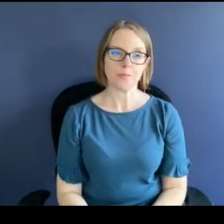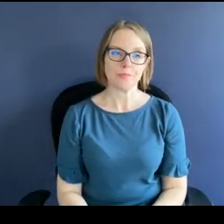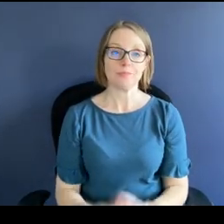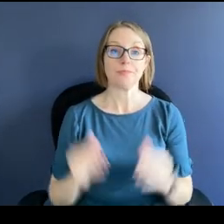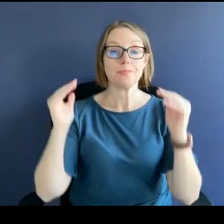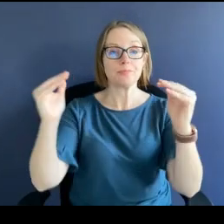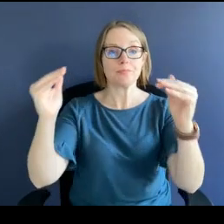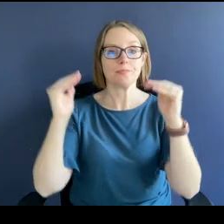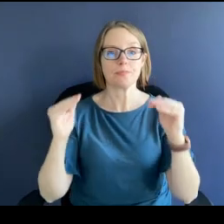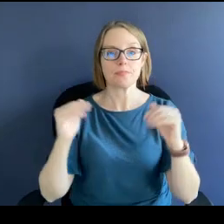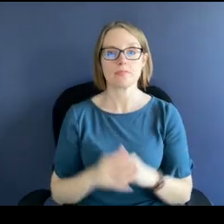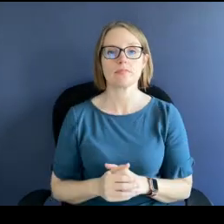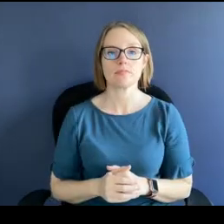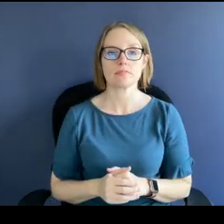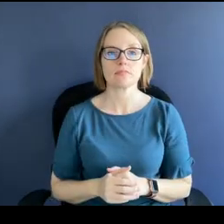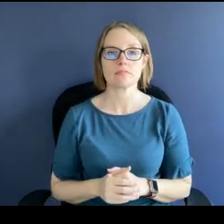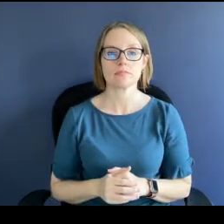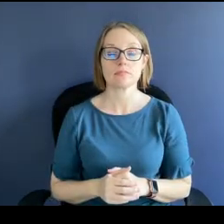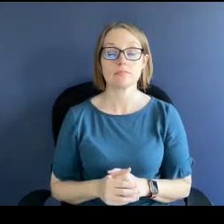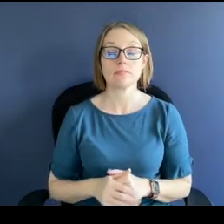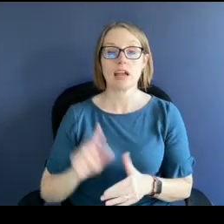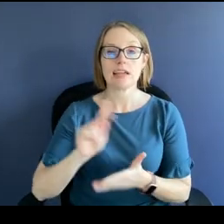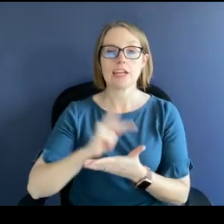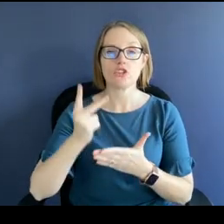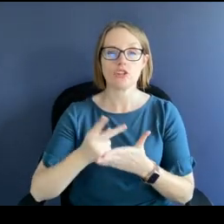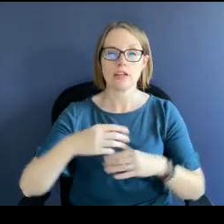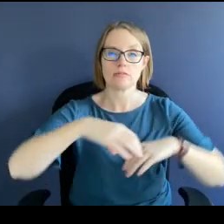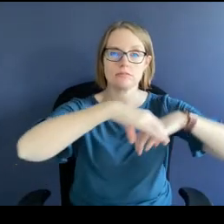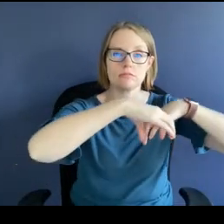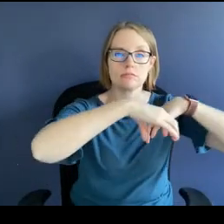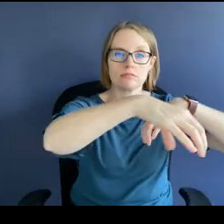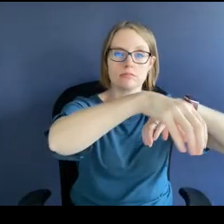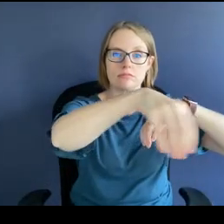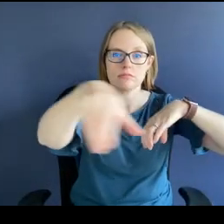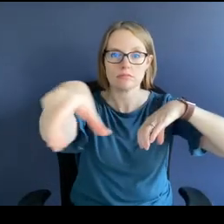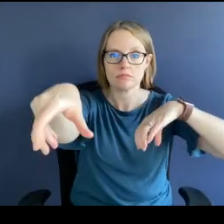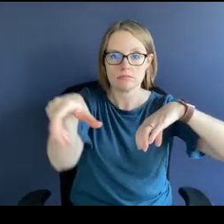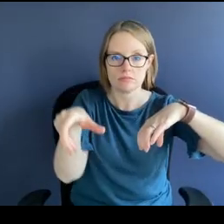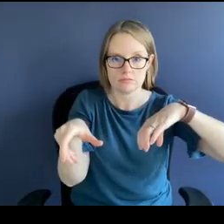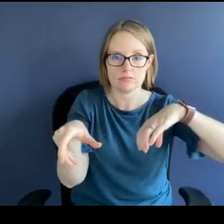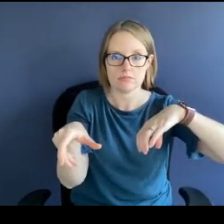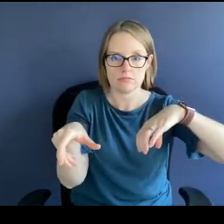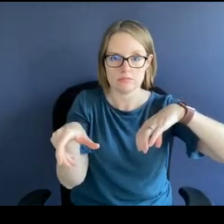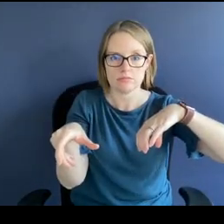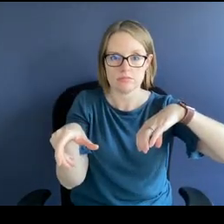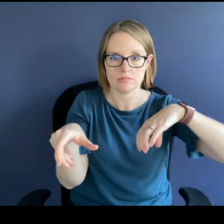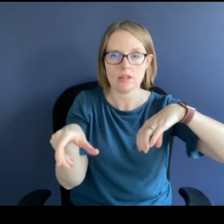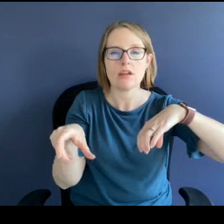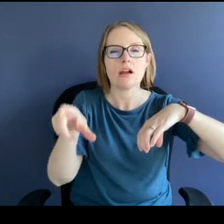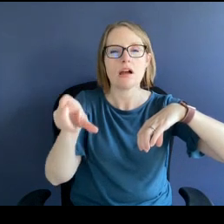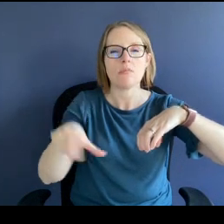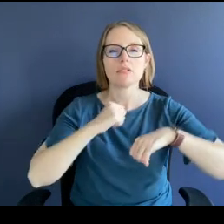A U-shaped kitchen must be arranged for a 30 by